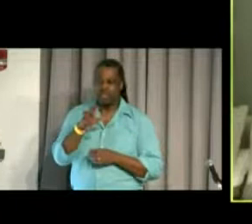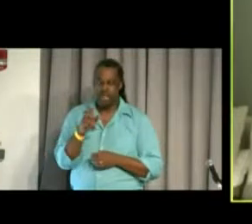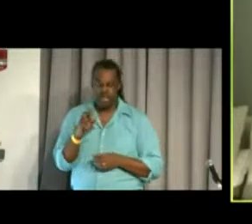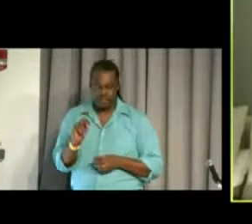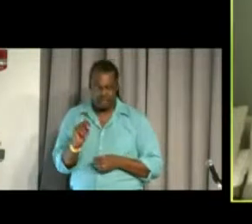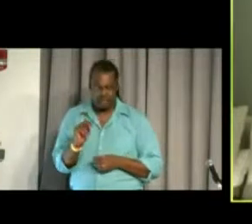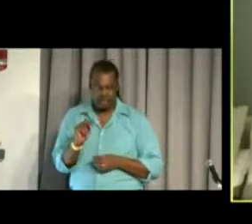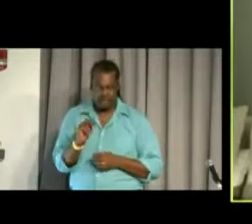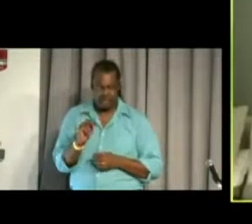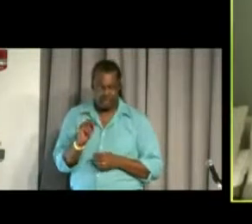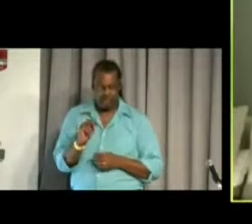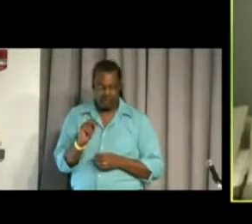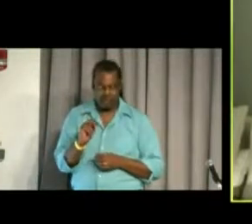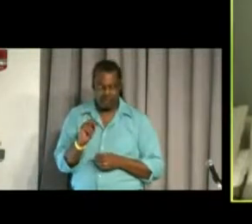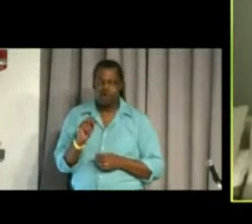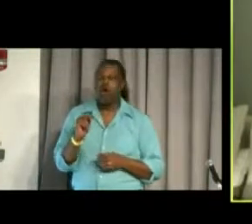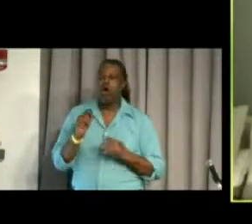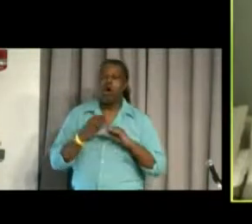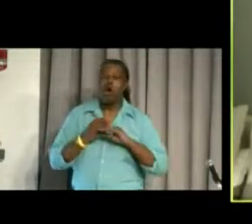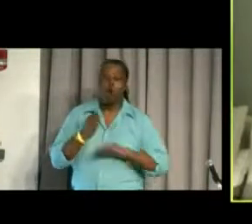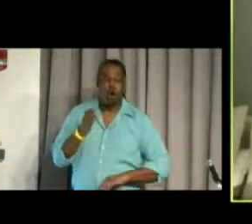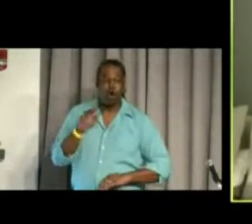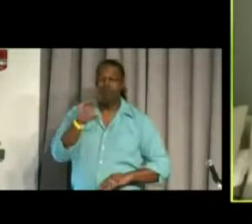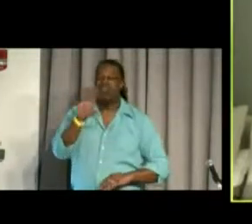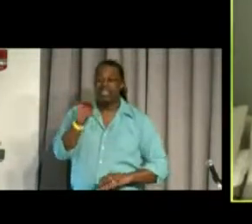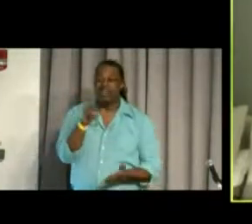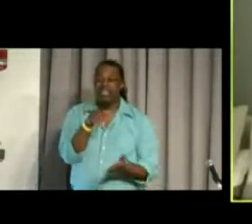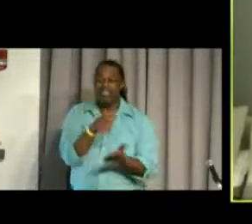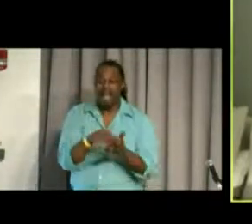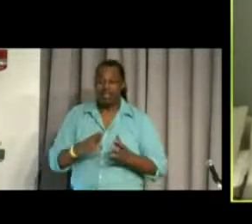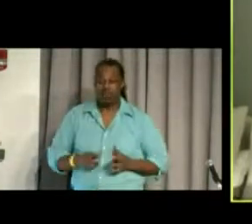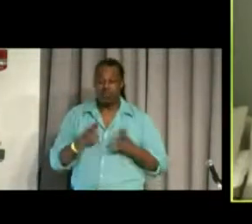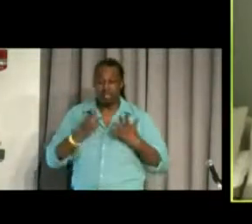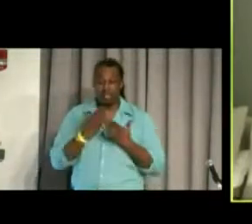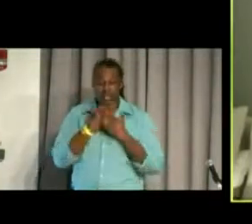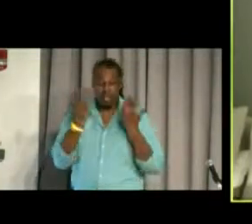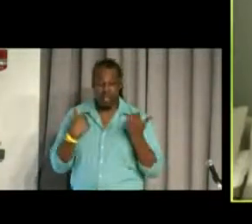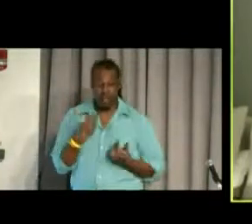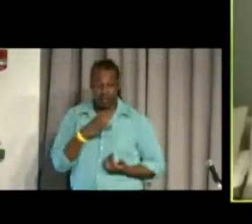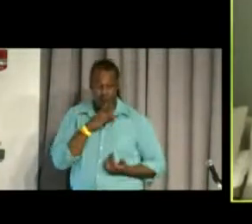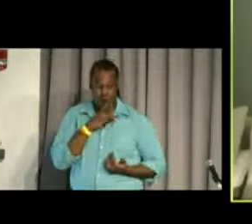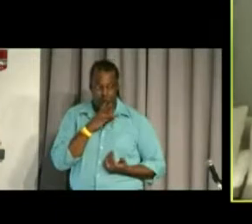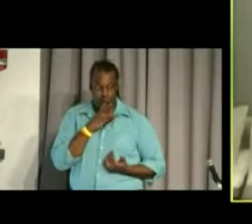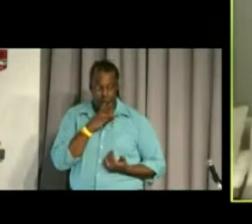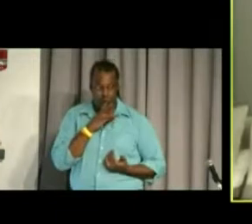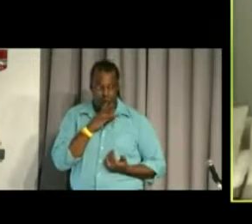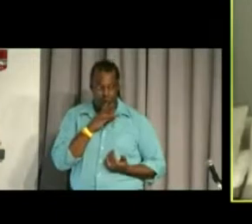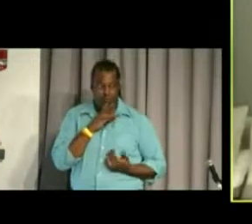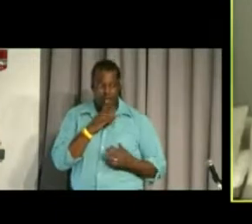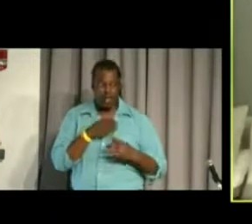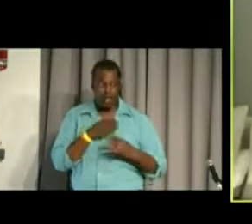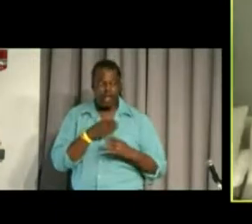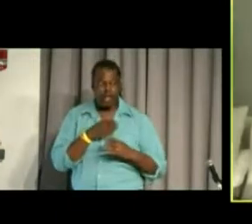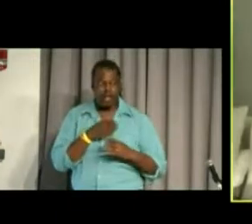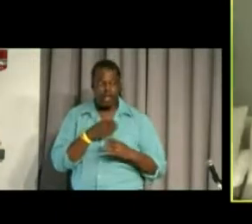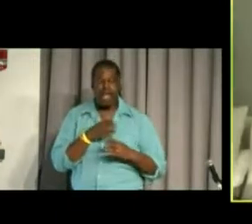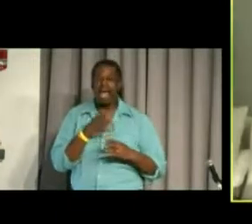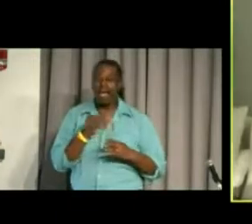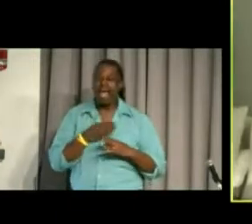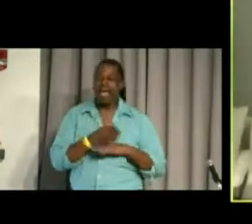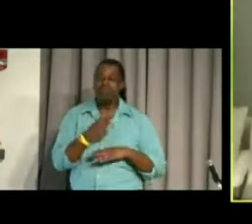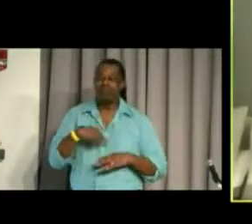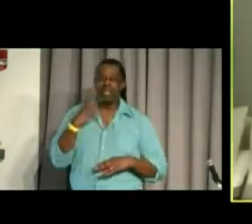over 50,000 residents were without water, after what we experienced, what people are calling an Arctic